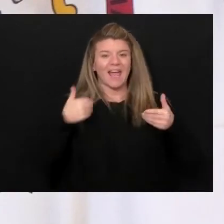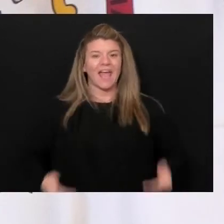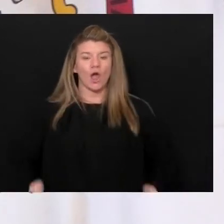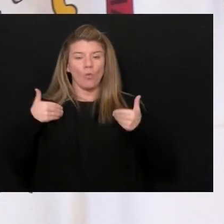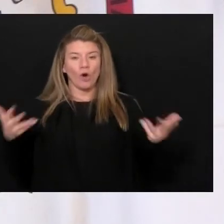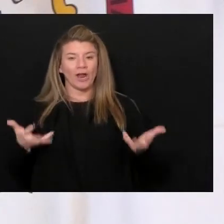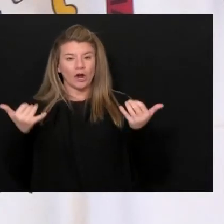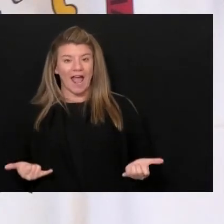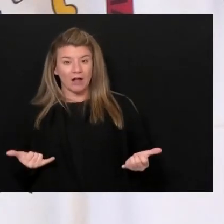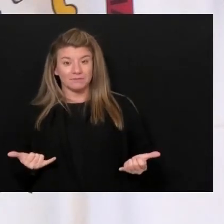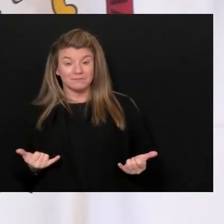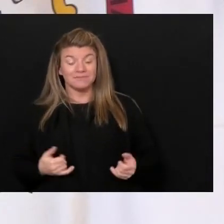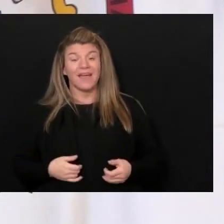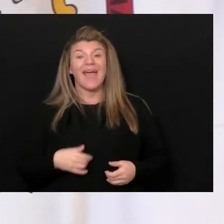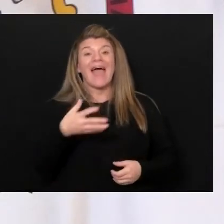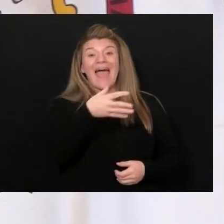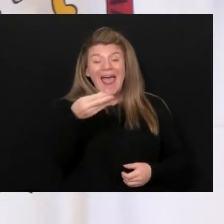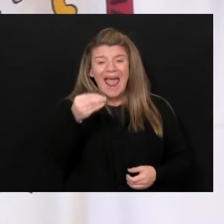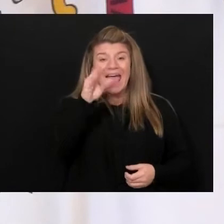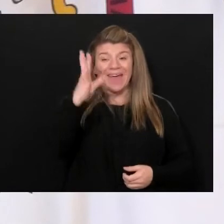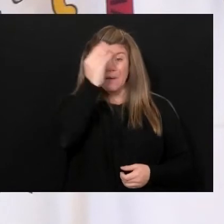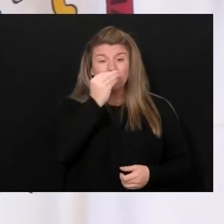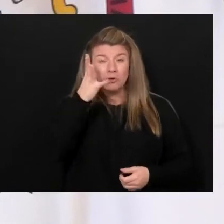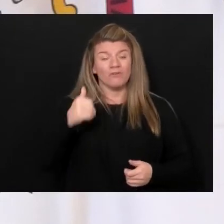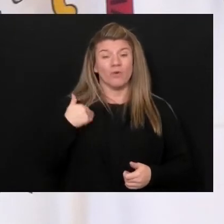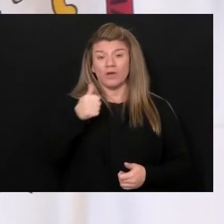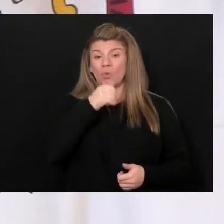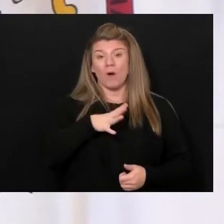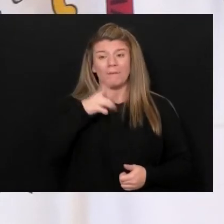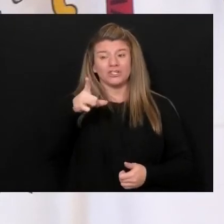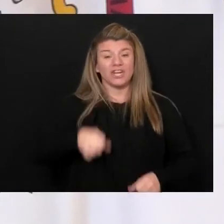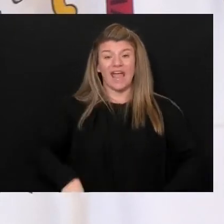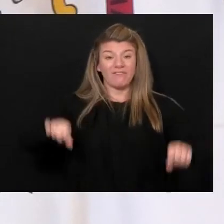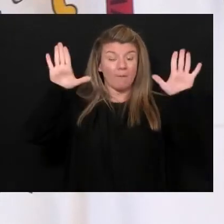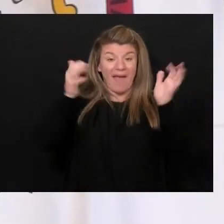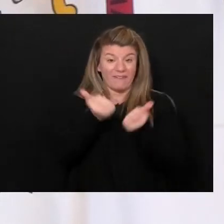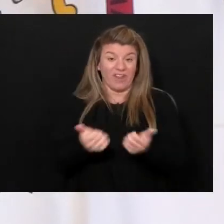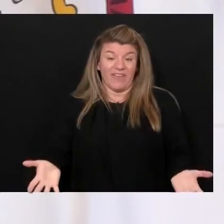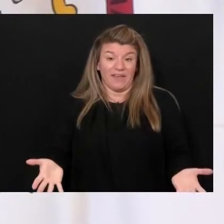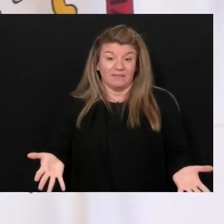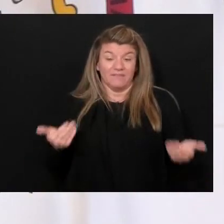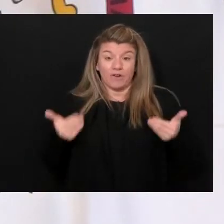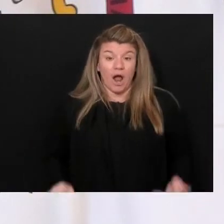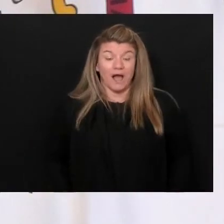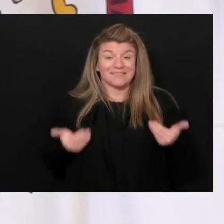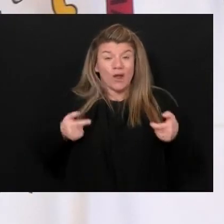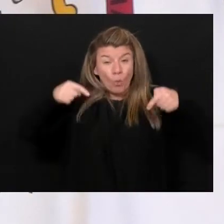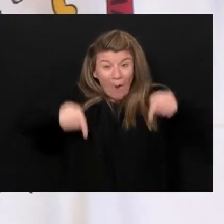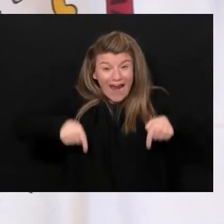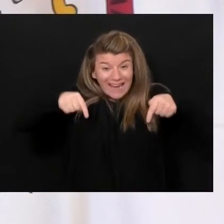beautiful young lady that gave everything for us right in our own